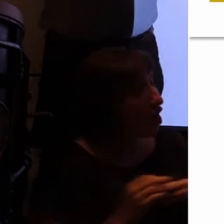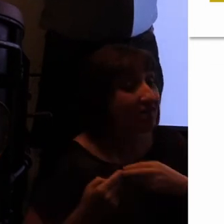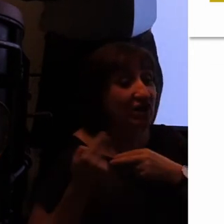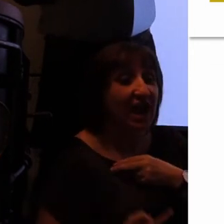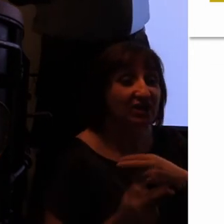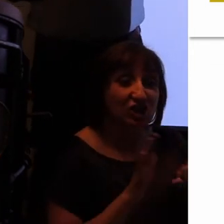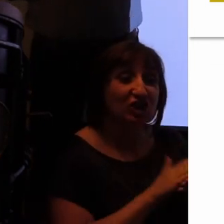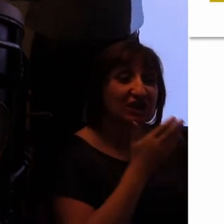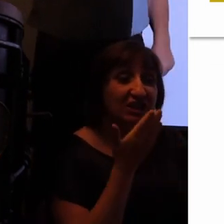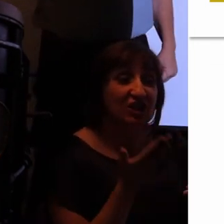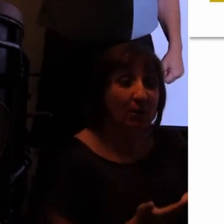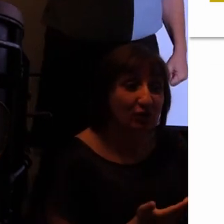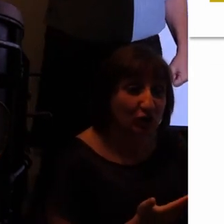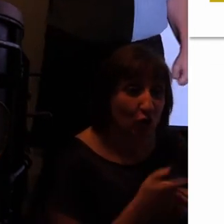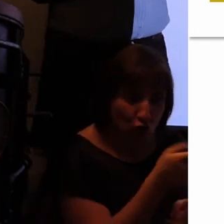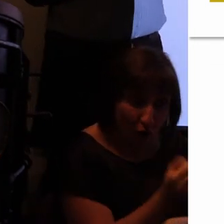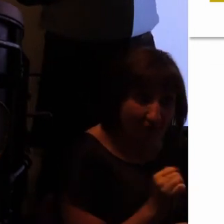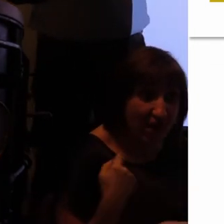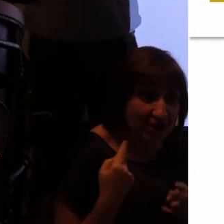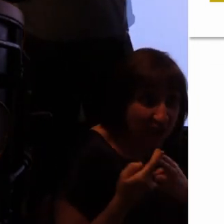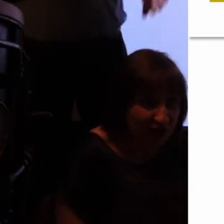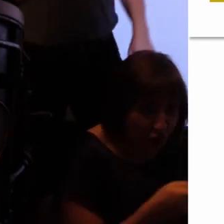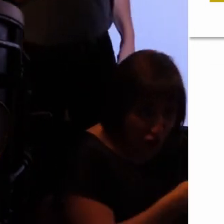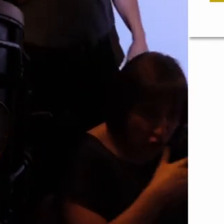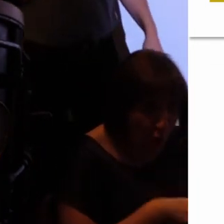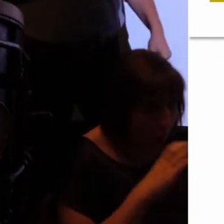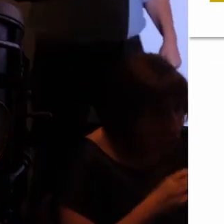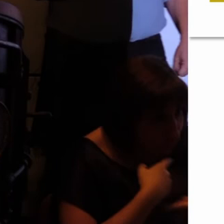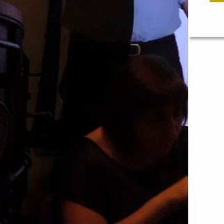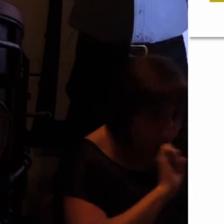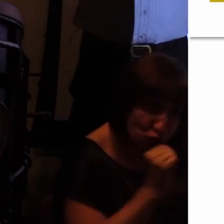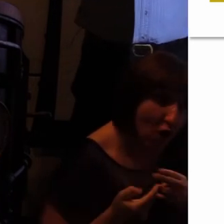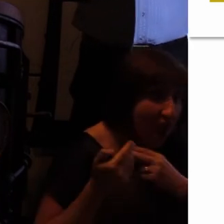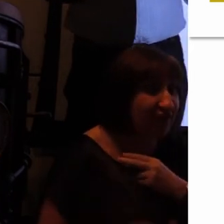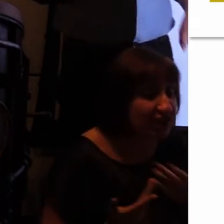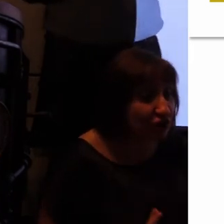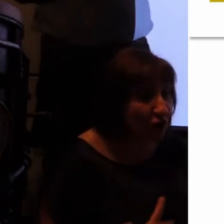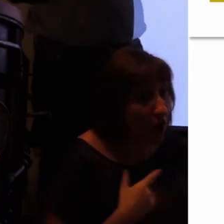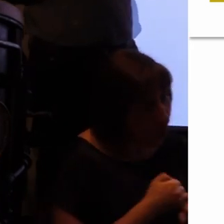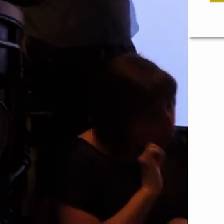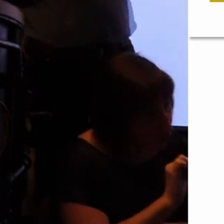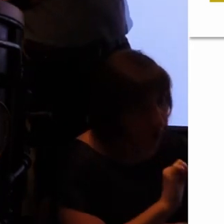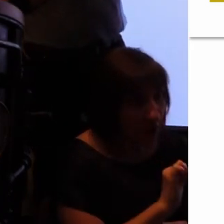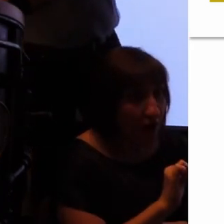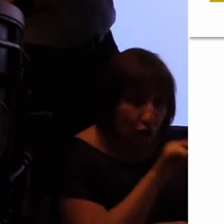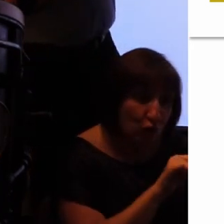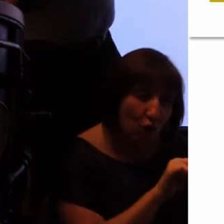Interpretation. You've got heritage, you want to communicate about that heritage, what you're doing is interpreting,